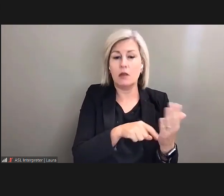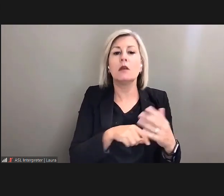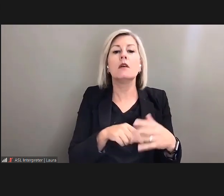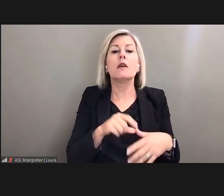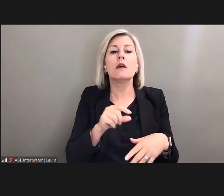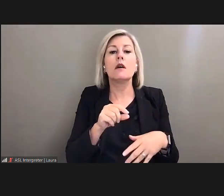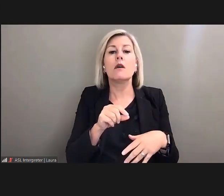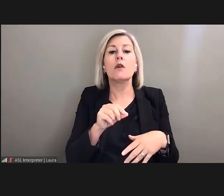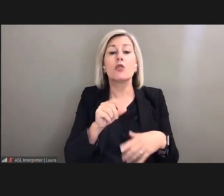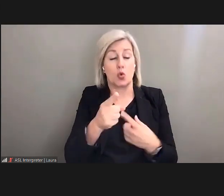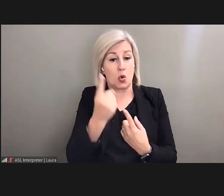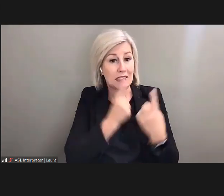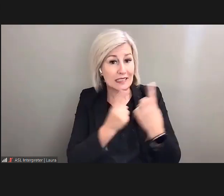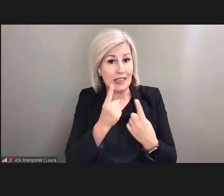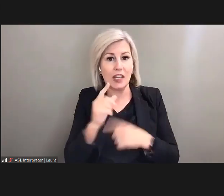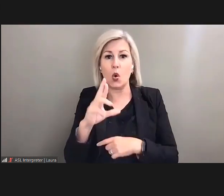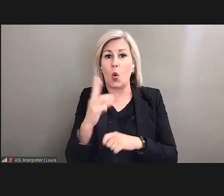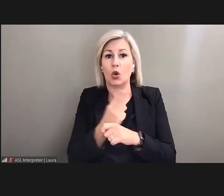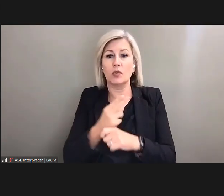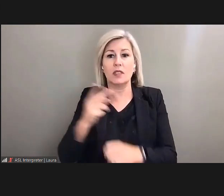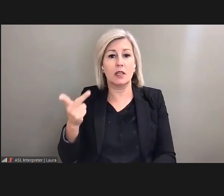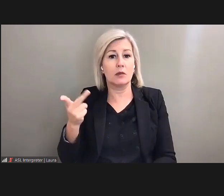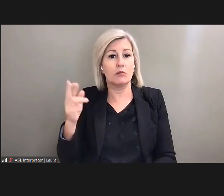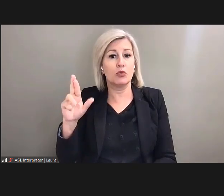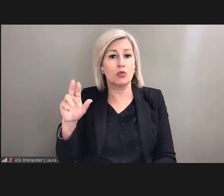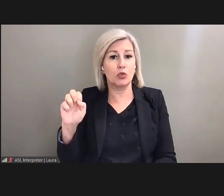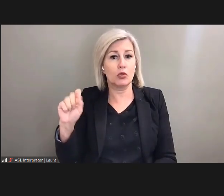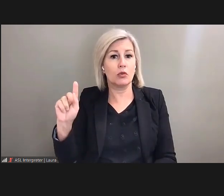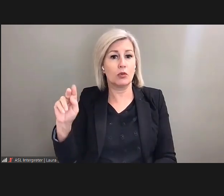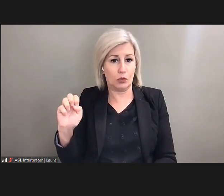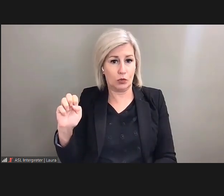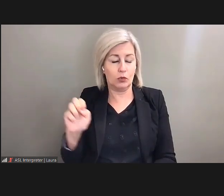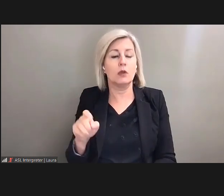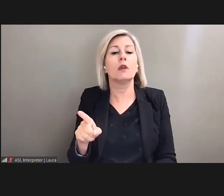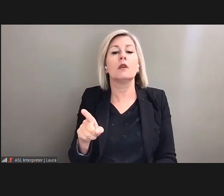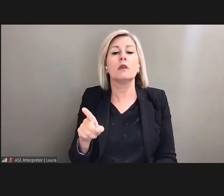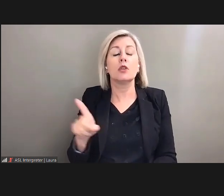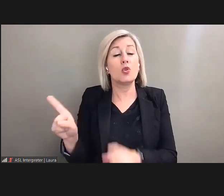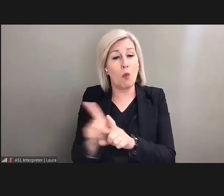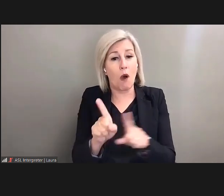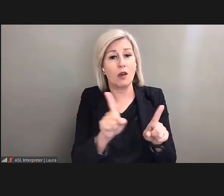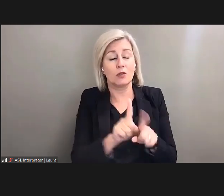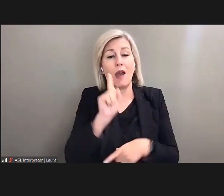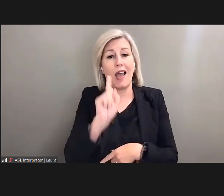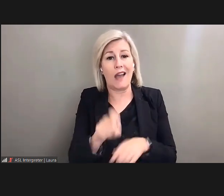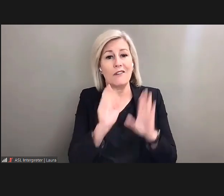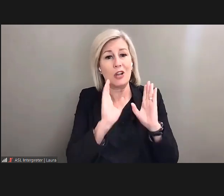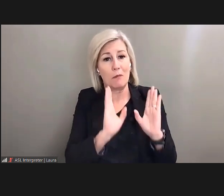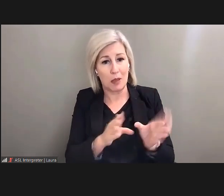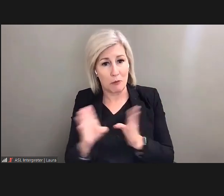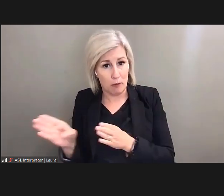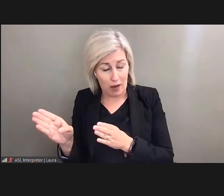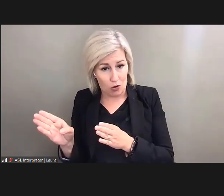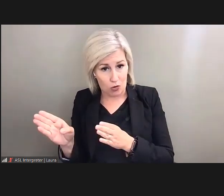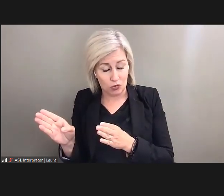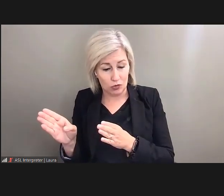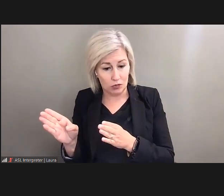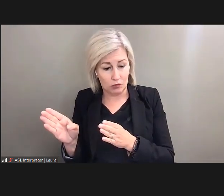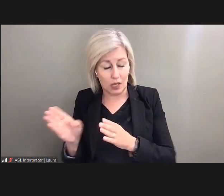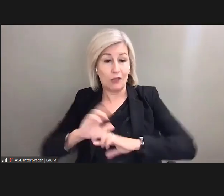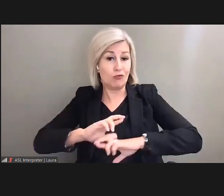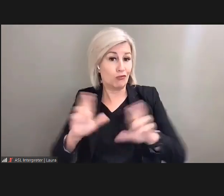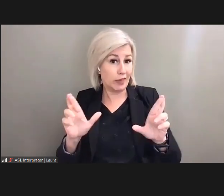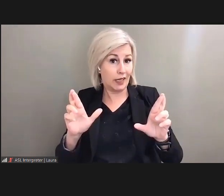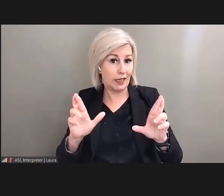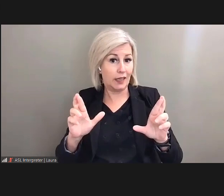considering or are using pure tone screening, you'll also need to be prepared and equipped to